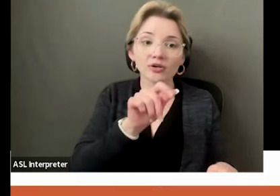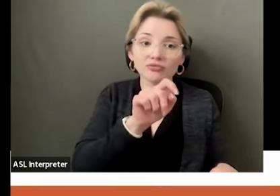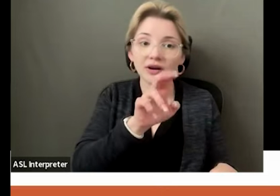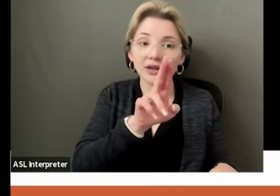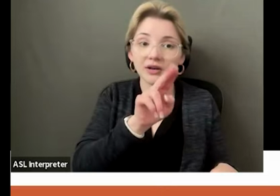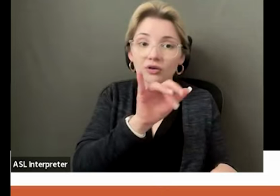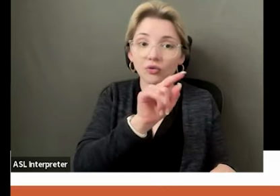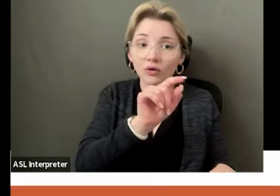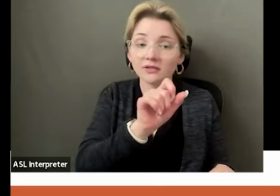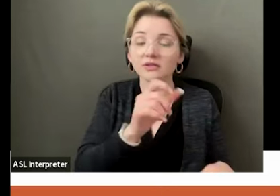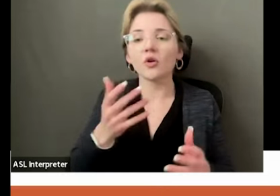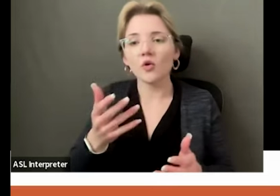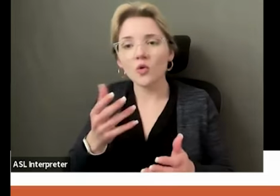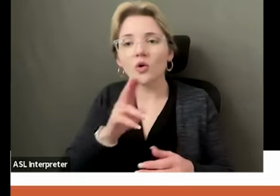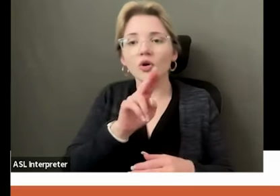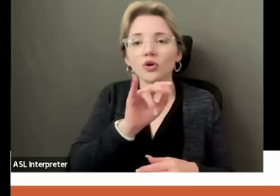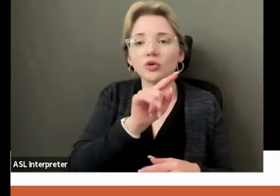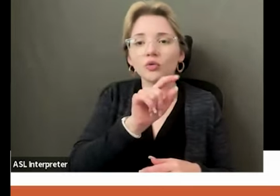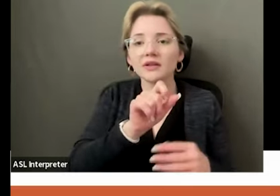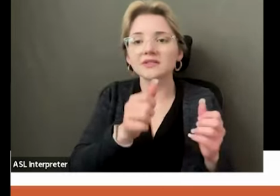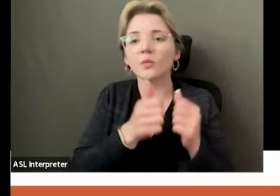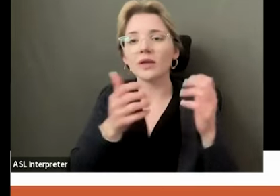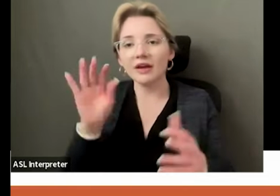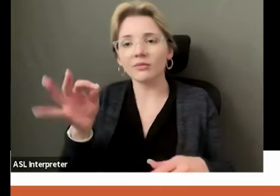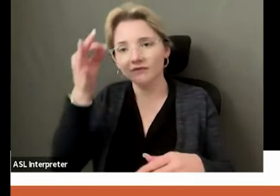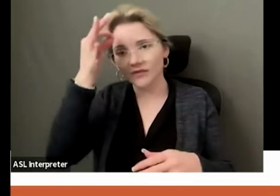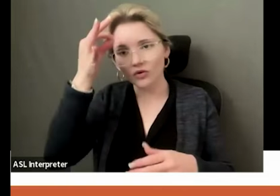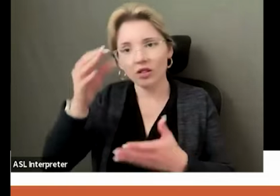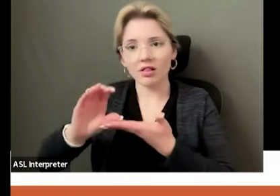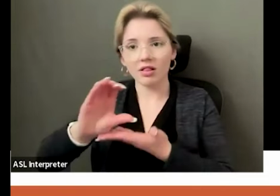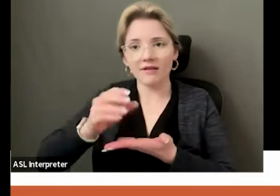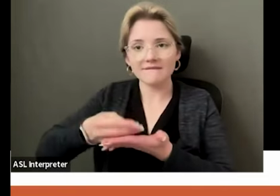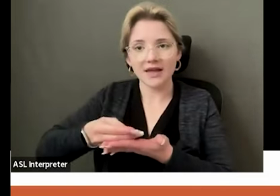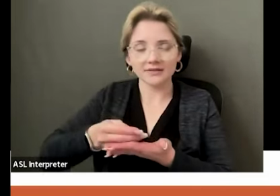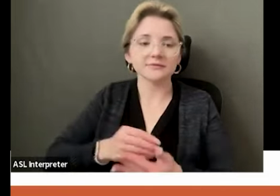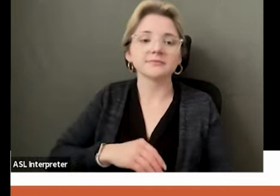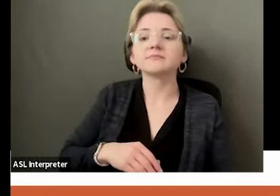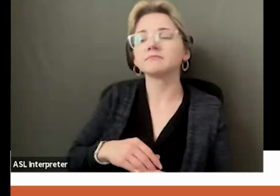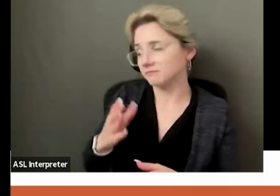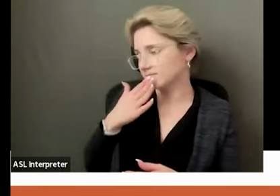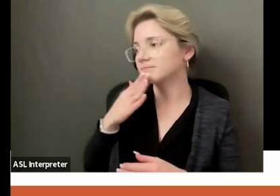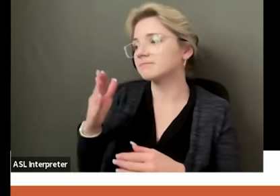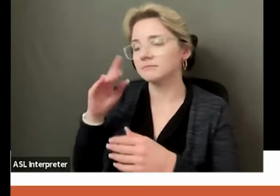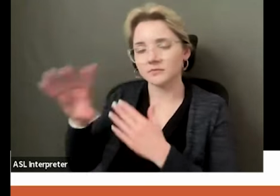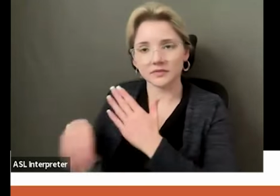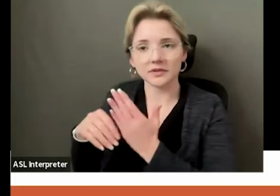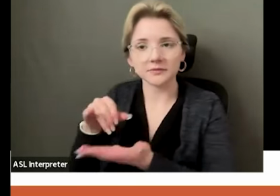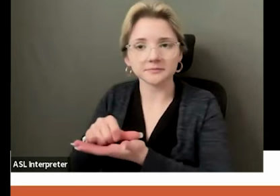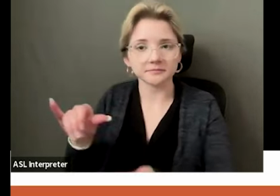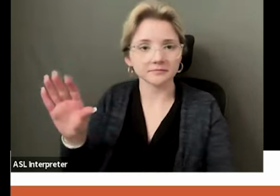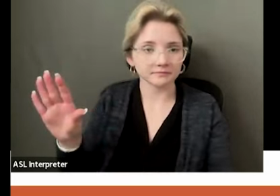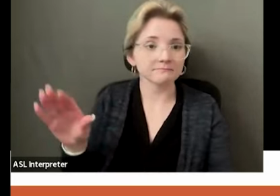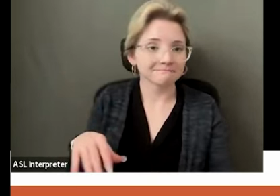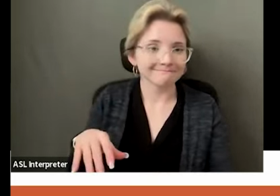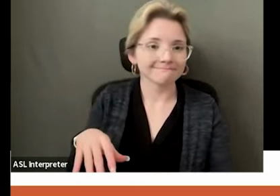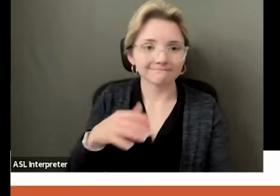units without federally assisted funds. So something to always consider. Right. Yes. Good point. And then, and